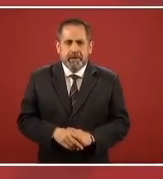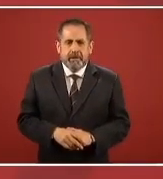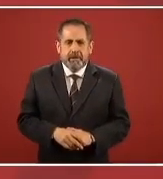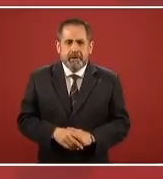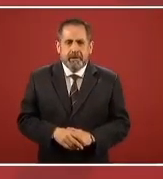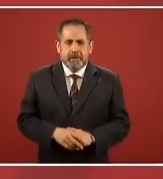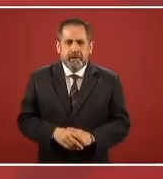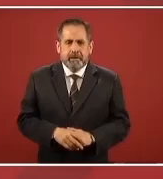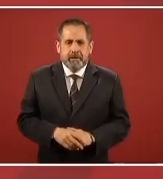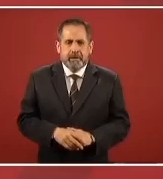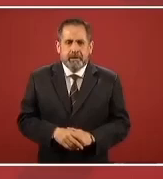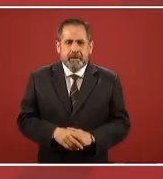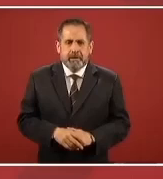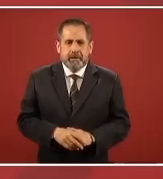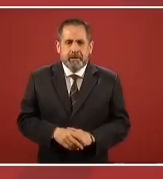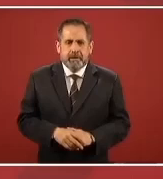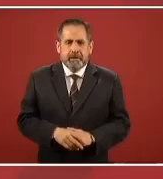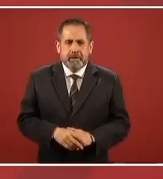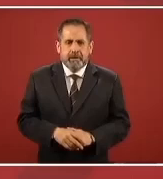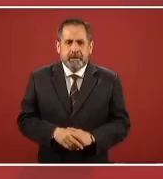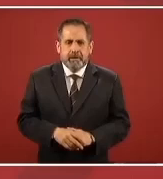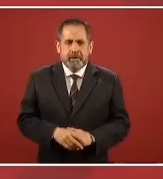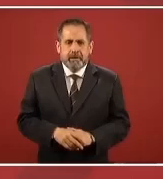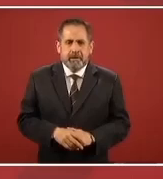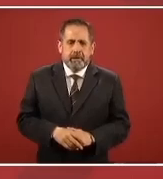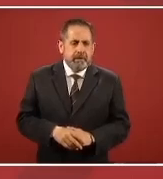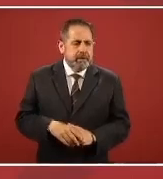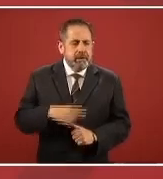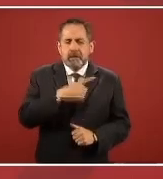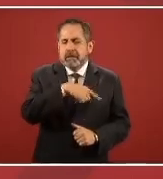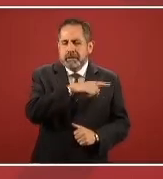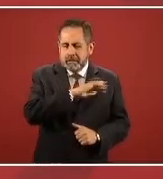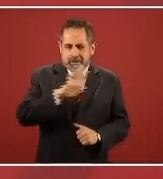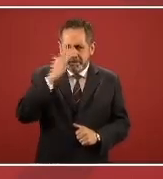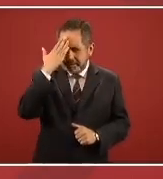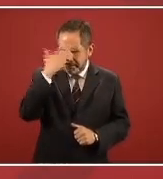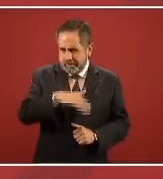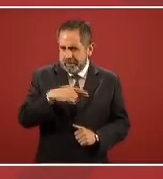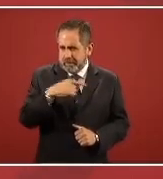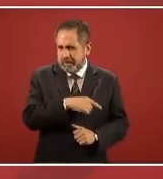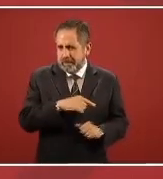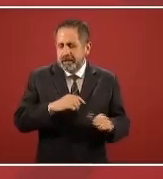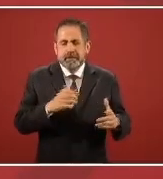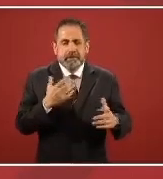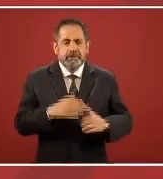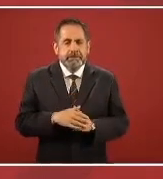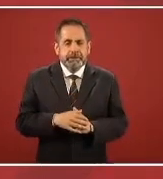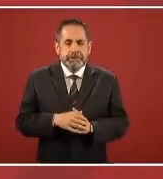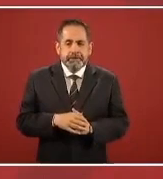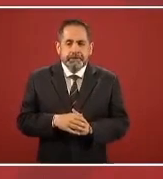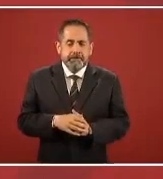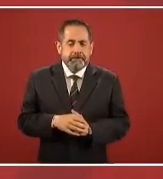Ellos saben. Or they go overboard. They know. Muy bien. Very well. Porque